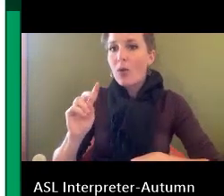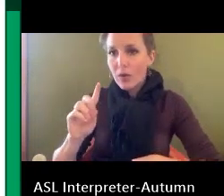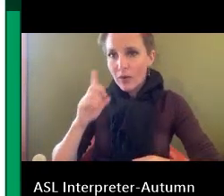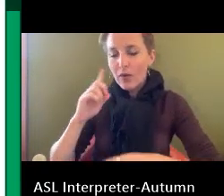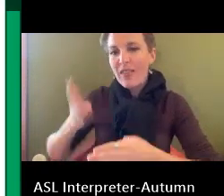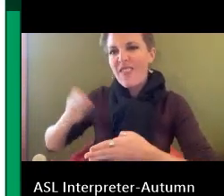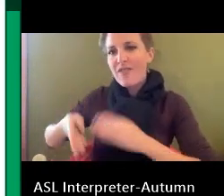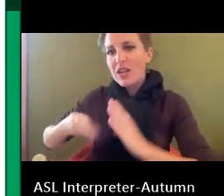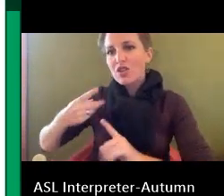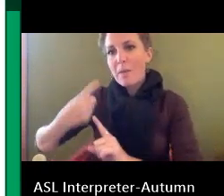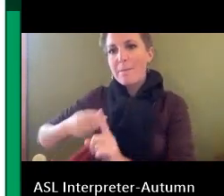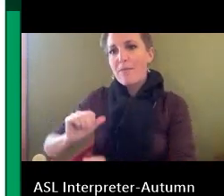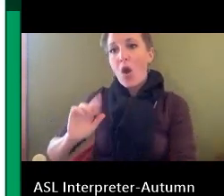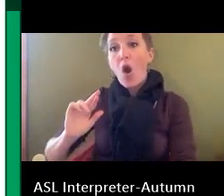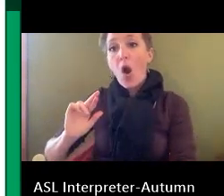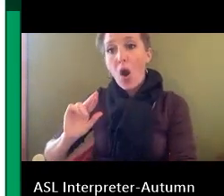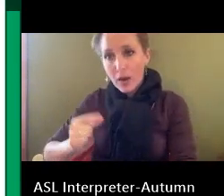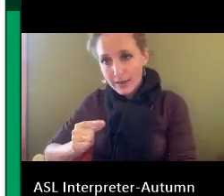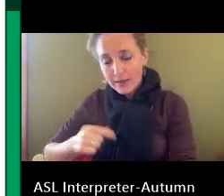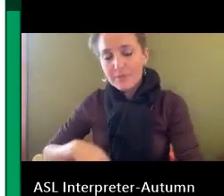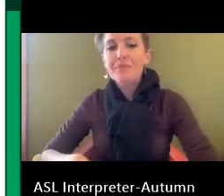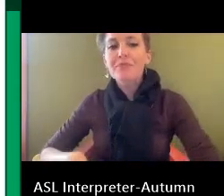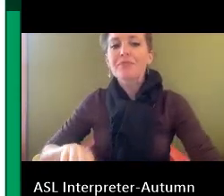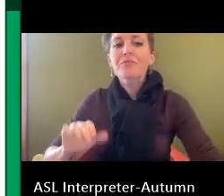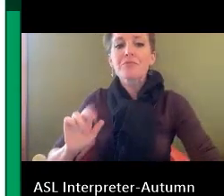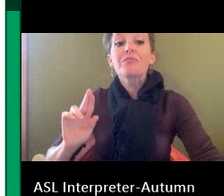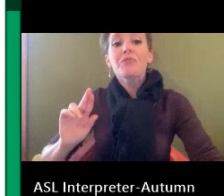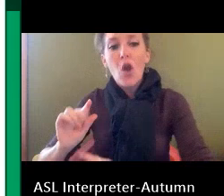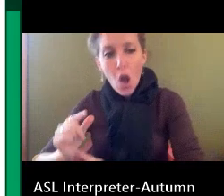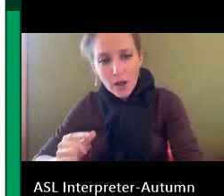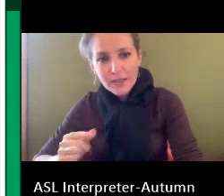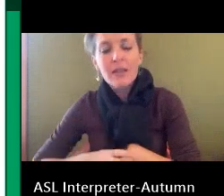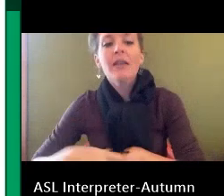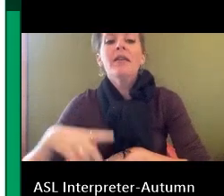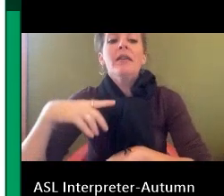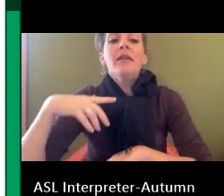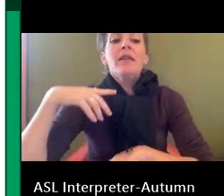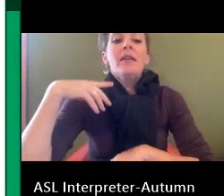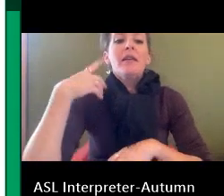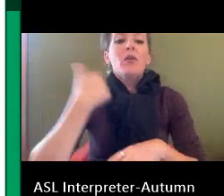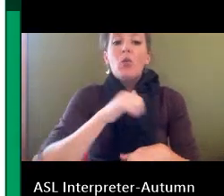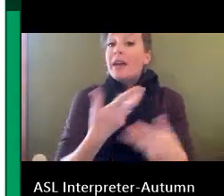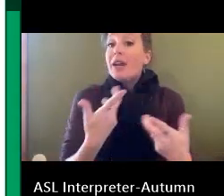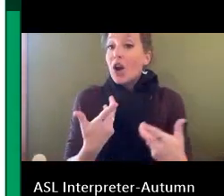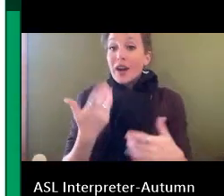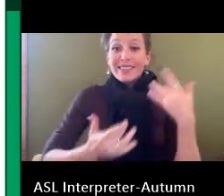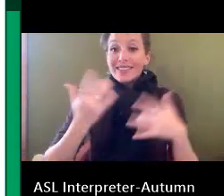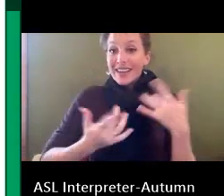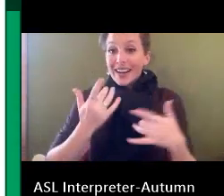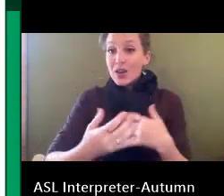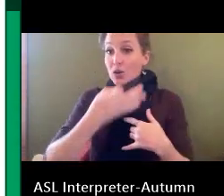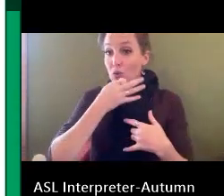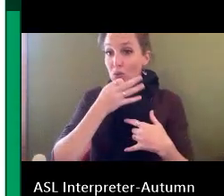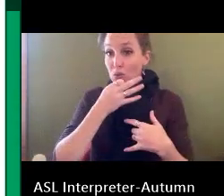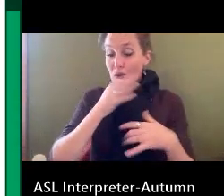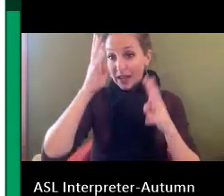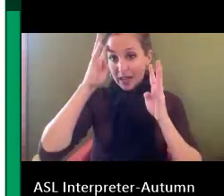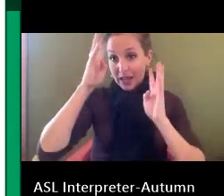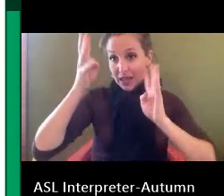August. So we are looking forward to announcing the upcoming innovation sprints that we have